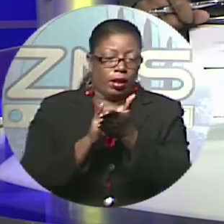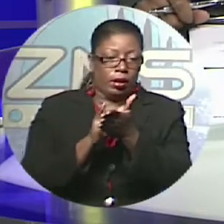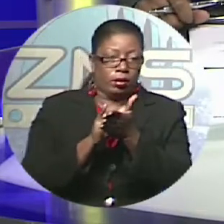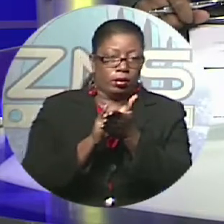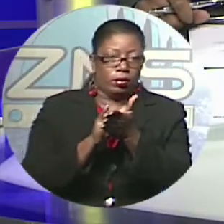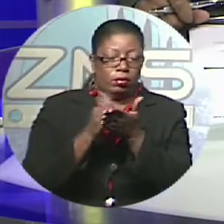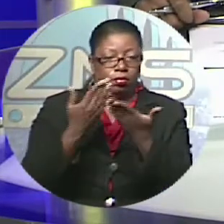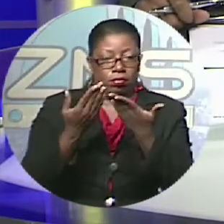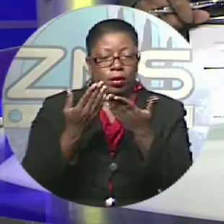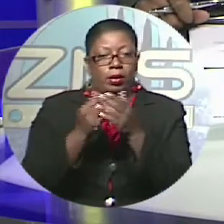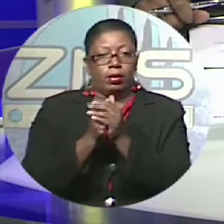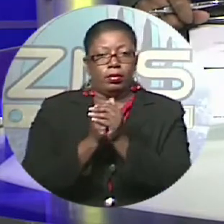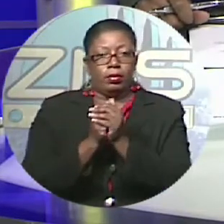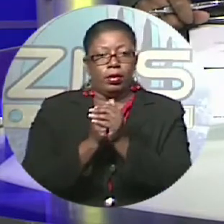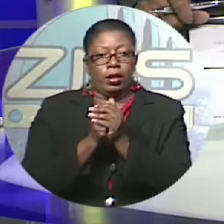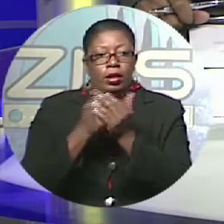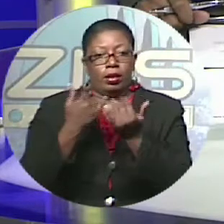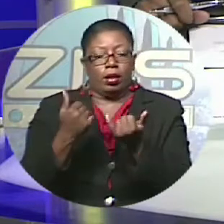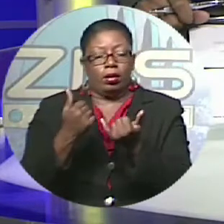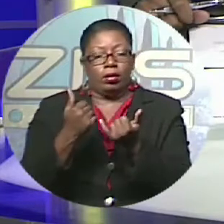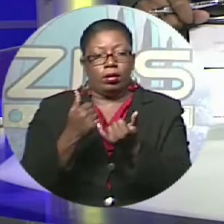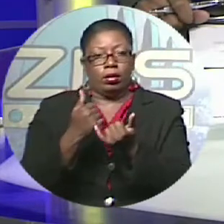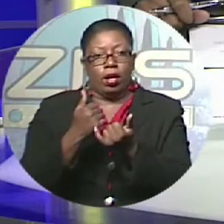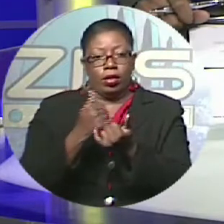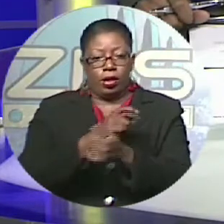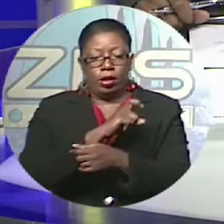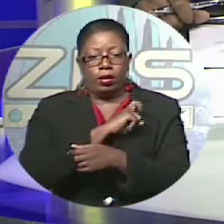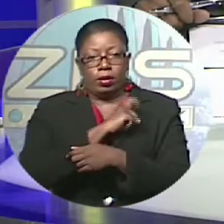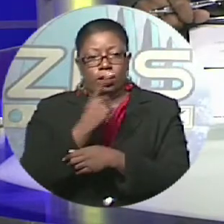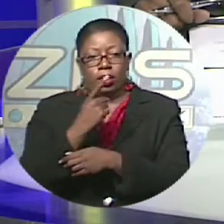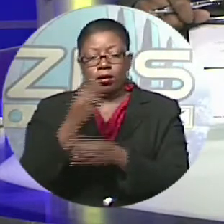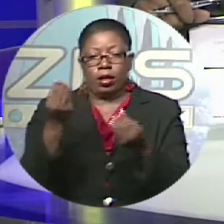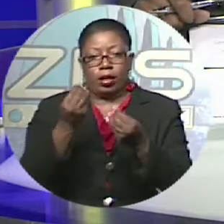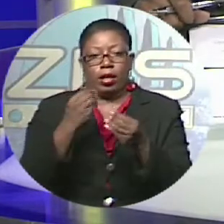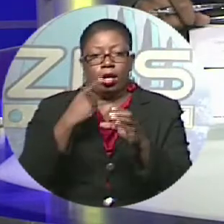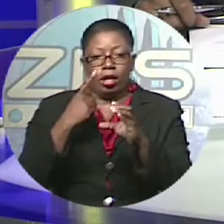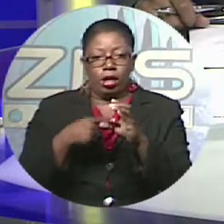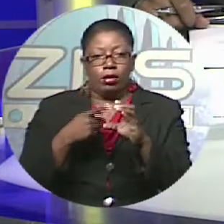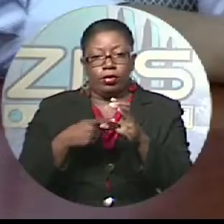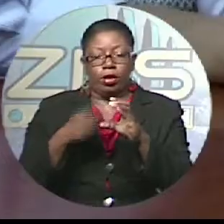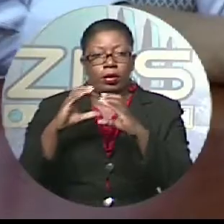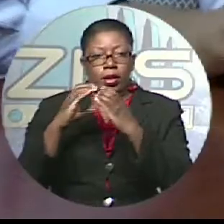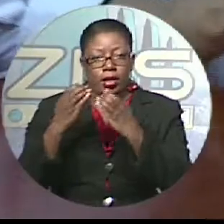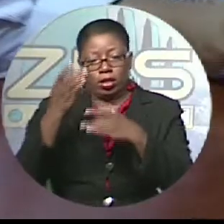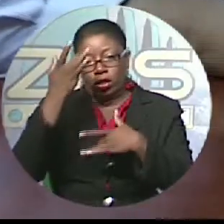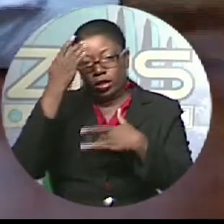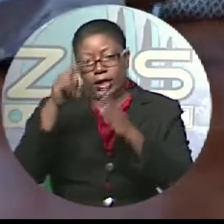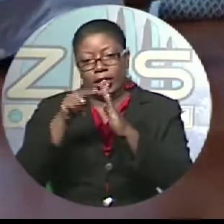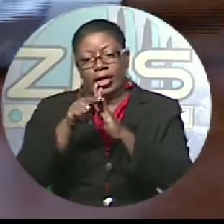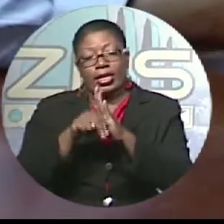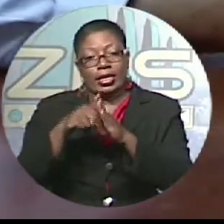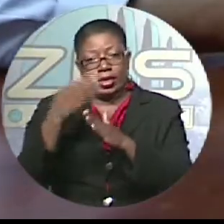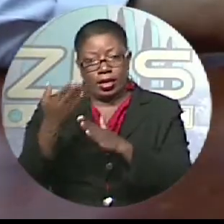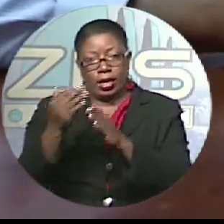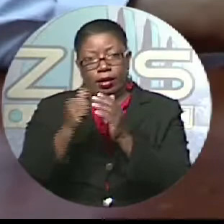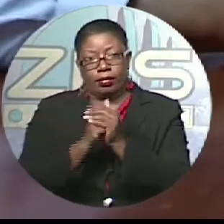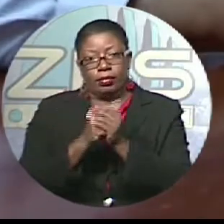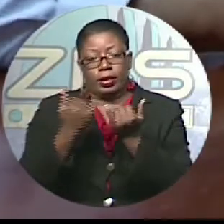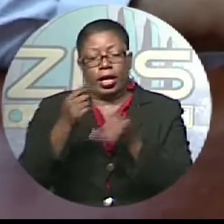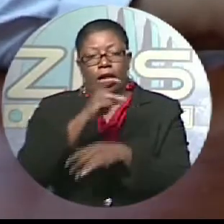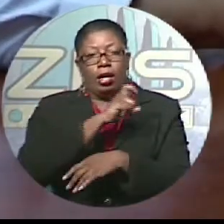tells us tonight, authorities knocked that down, saying there are no confirmed cases. The Police Staff Association